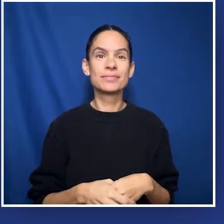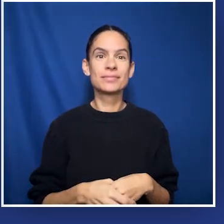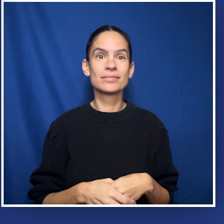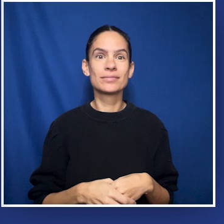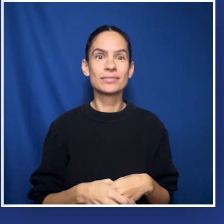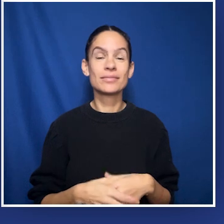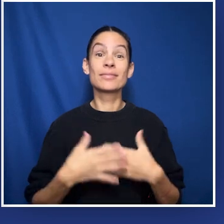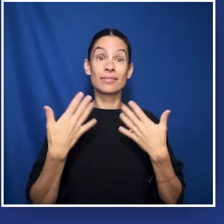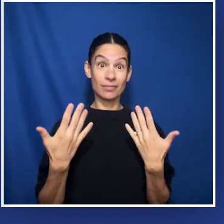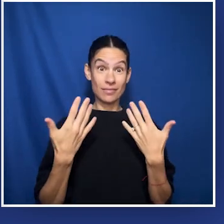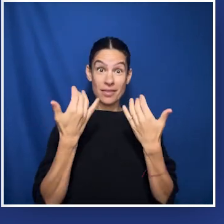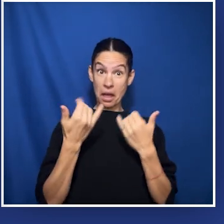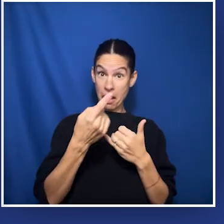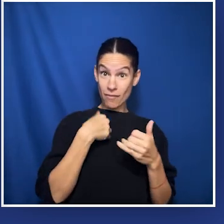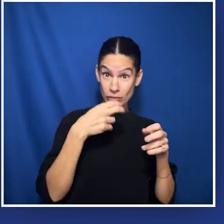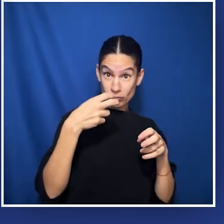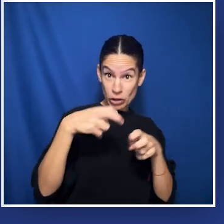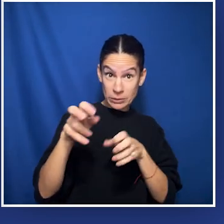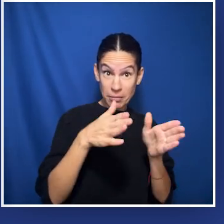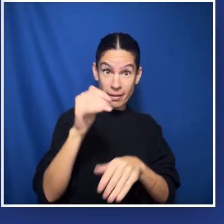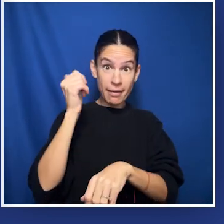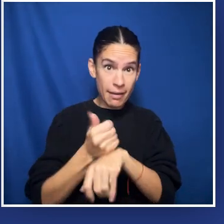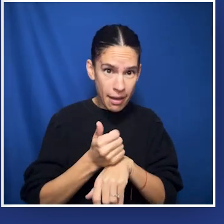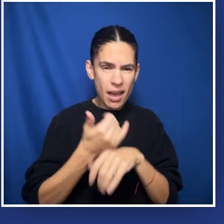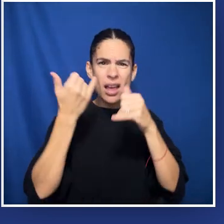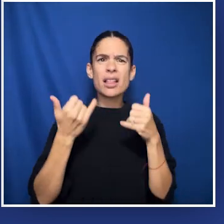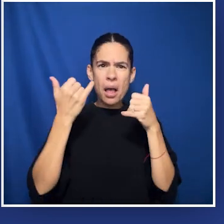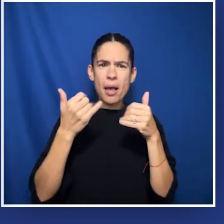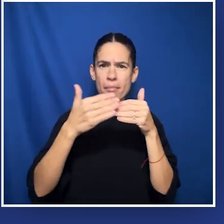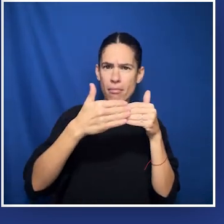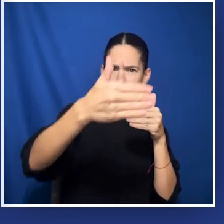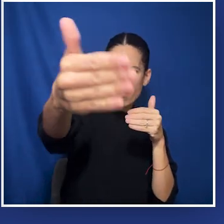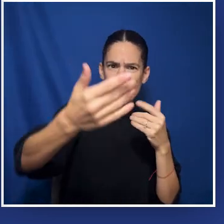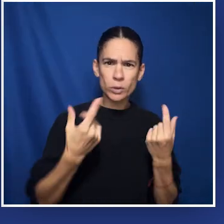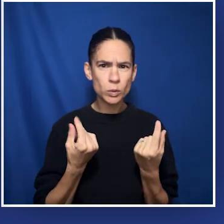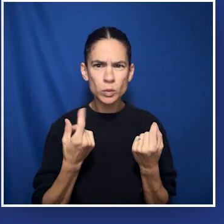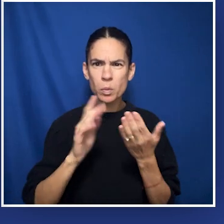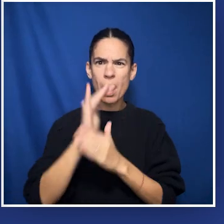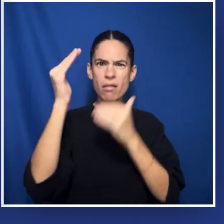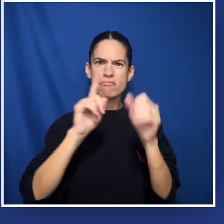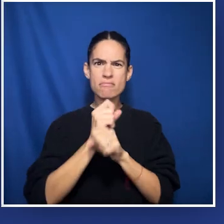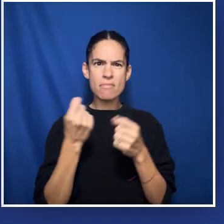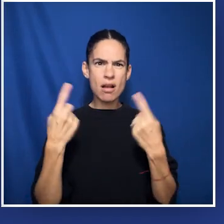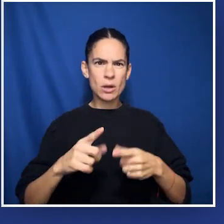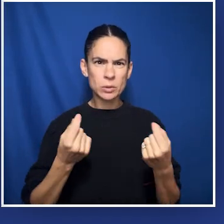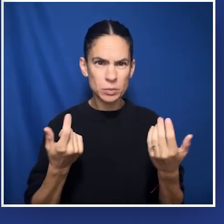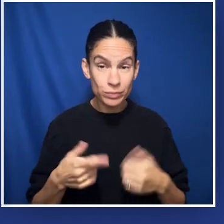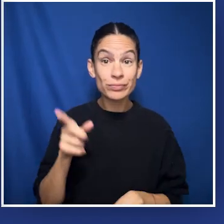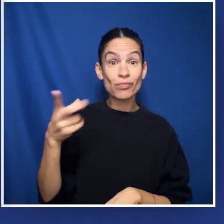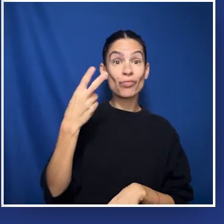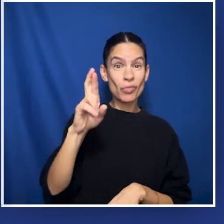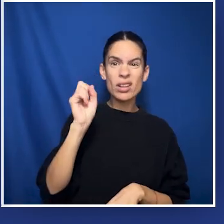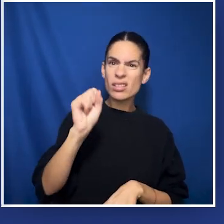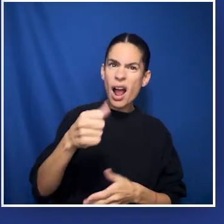office for short. Okay, great. So now you have a transition plan. But what happens when you actually become an adult?